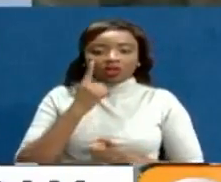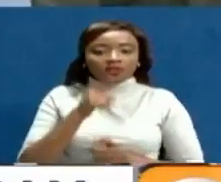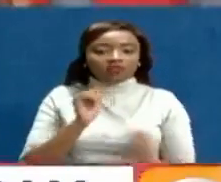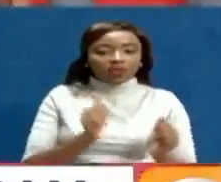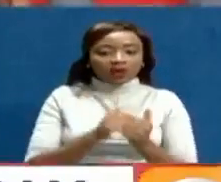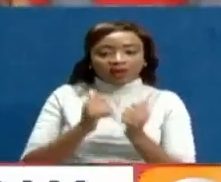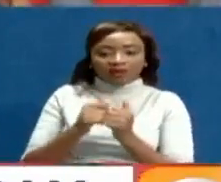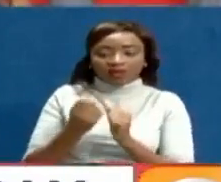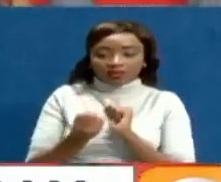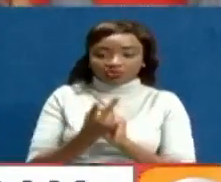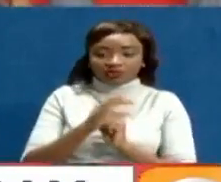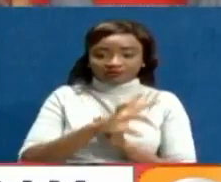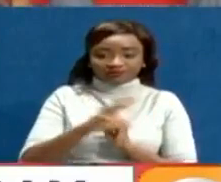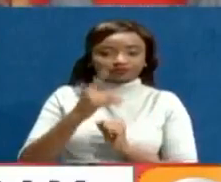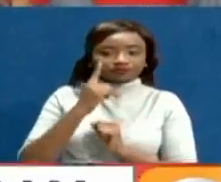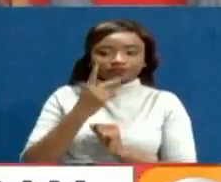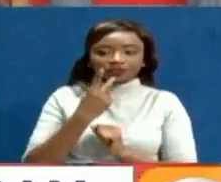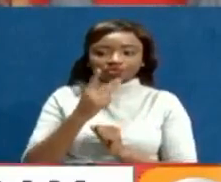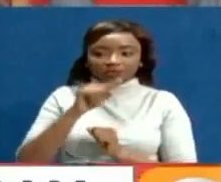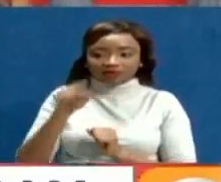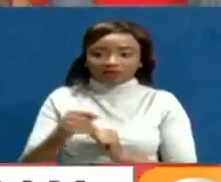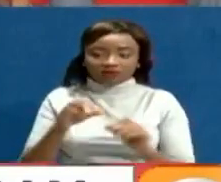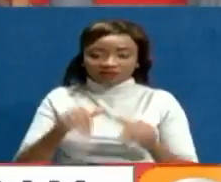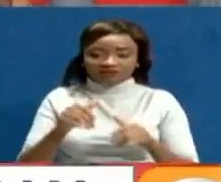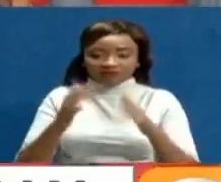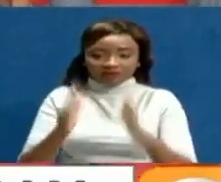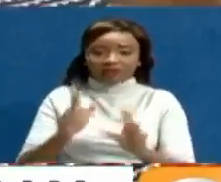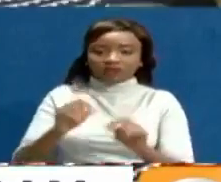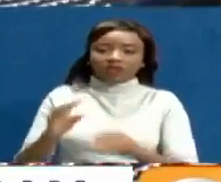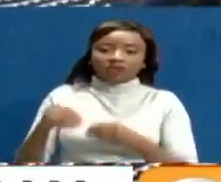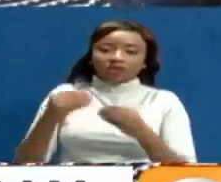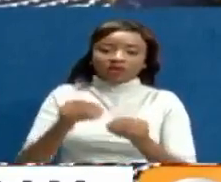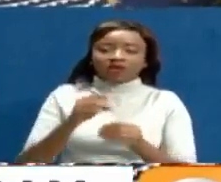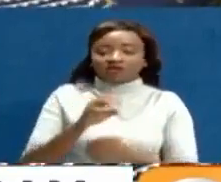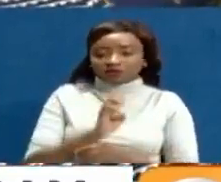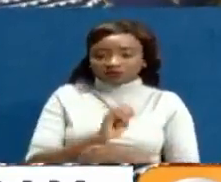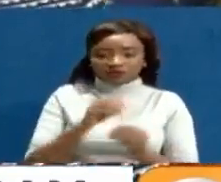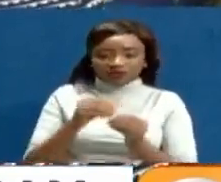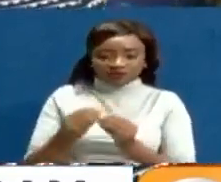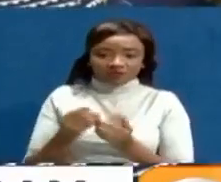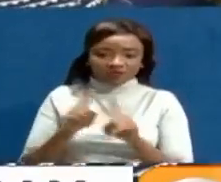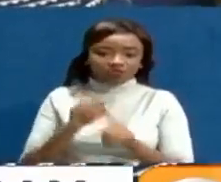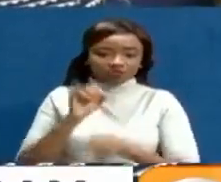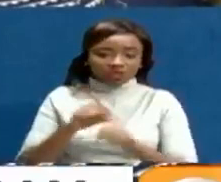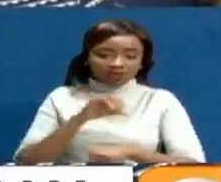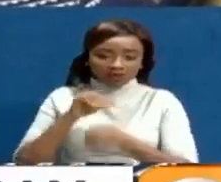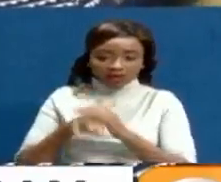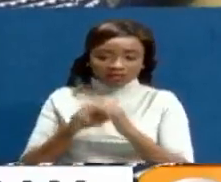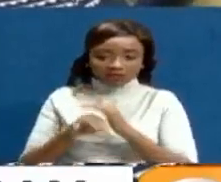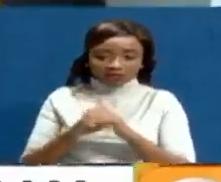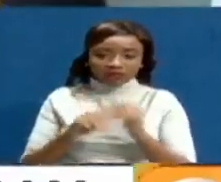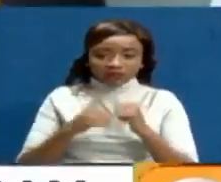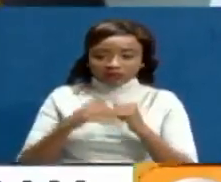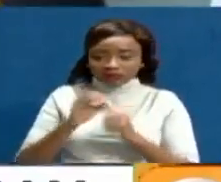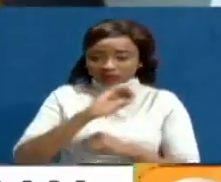12 counties, will see 200,000 farmers issued with e-vouchers to access fertilizers and seeds at 60% of the